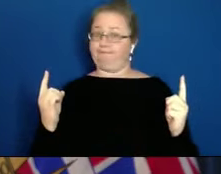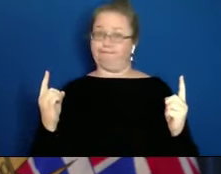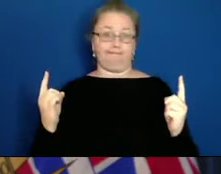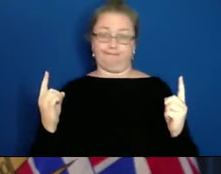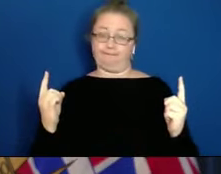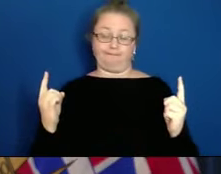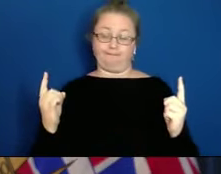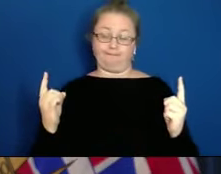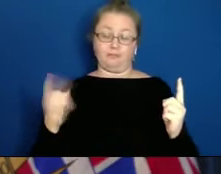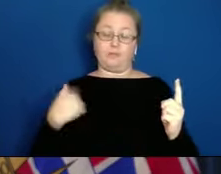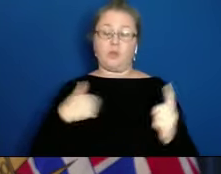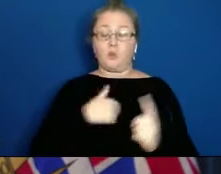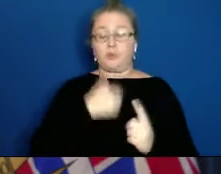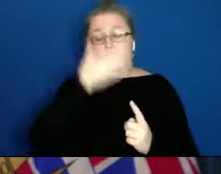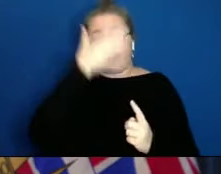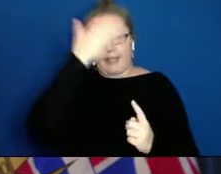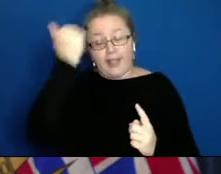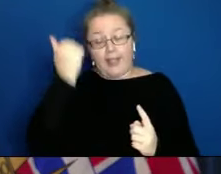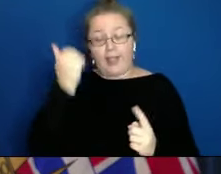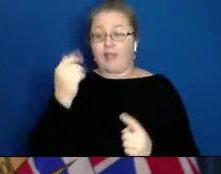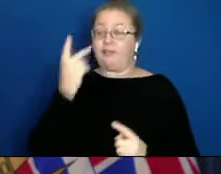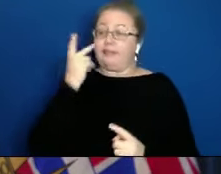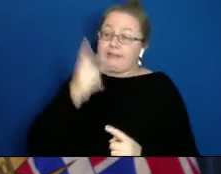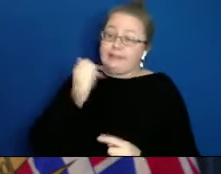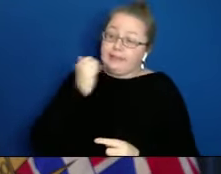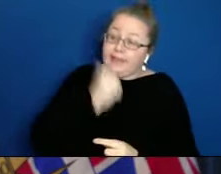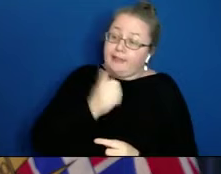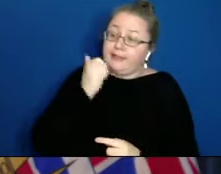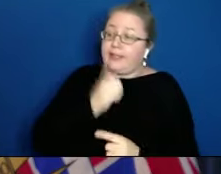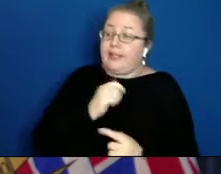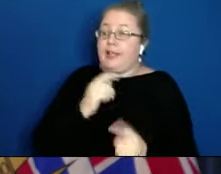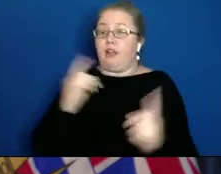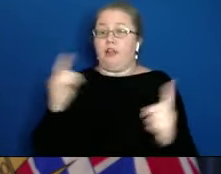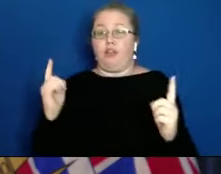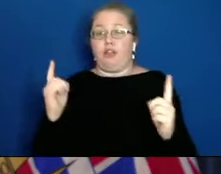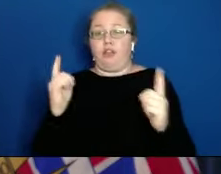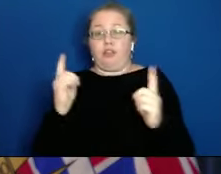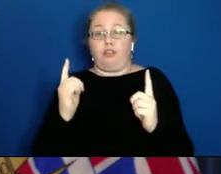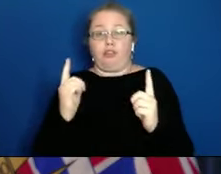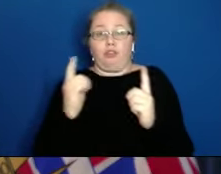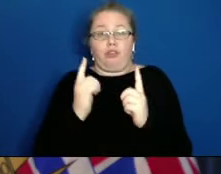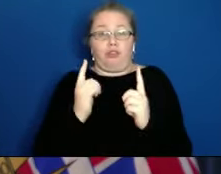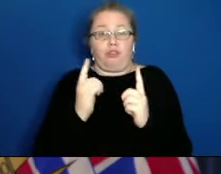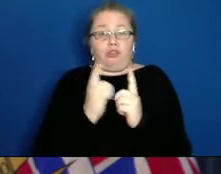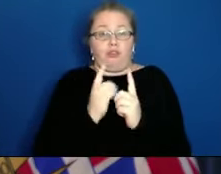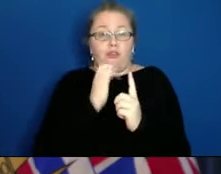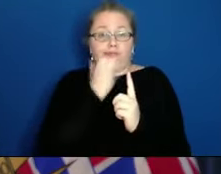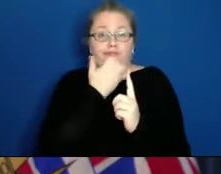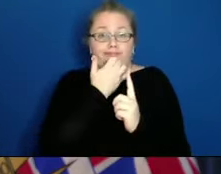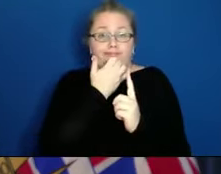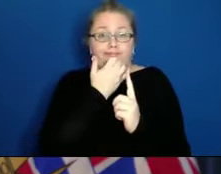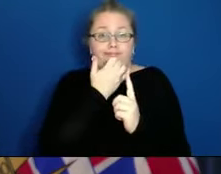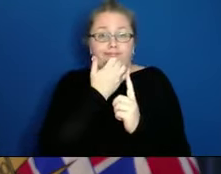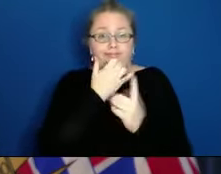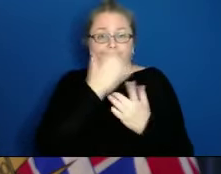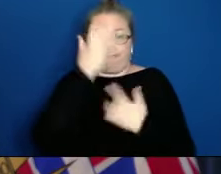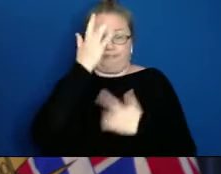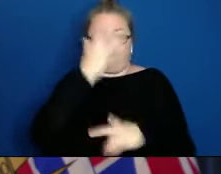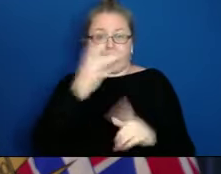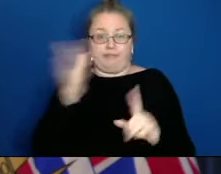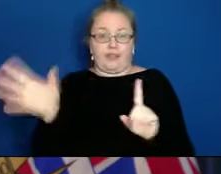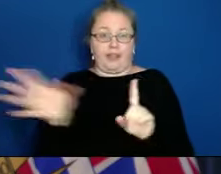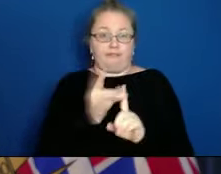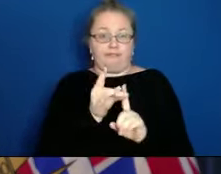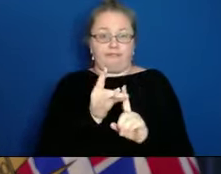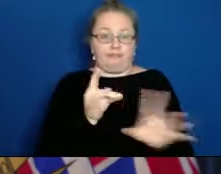that we have to take precautions with each other, that we have our own social networks, our social connections, and we can inadvertently